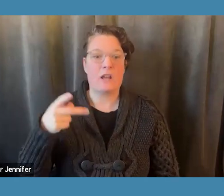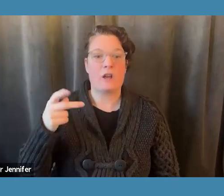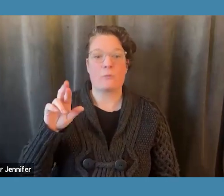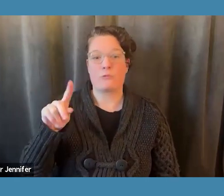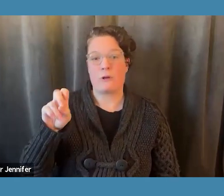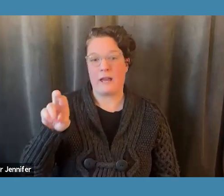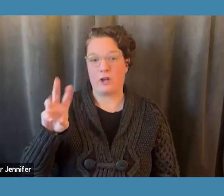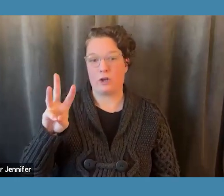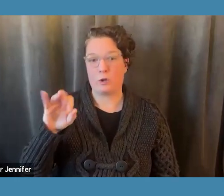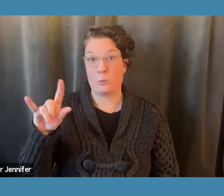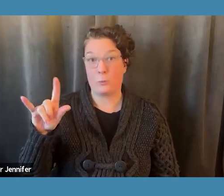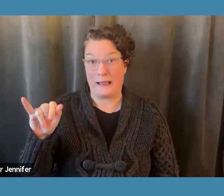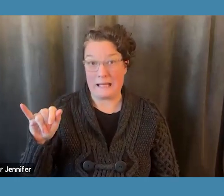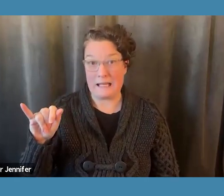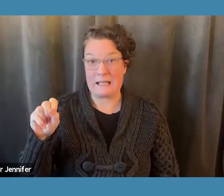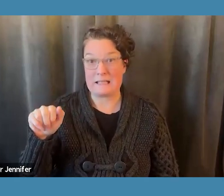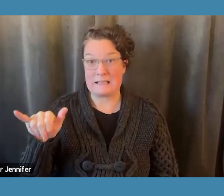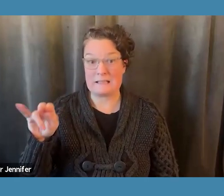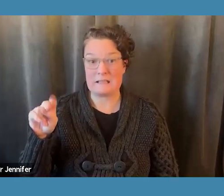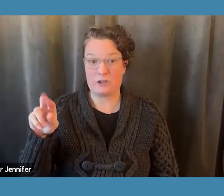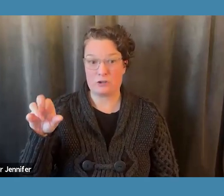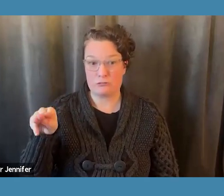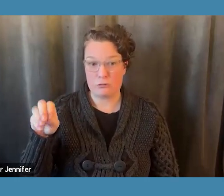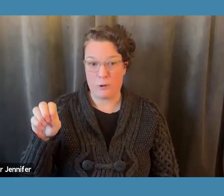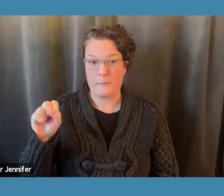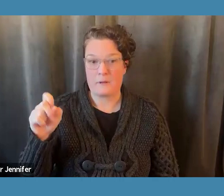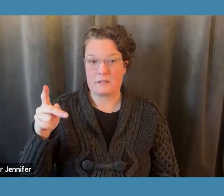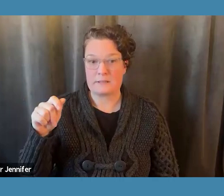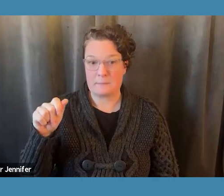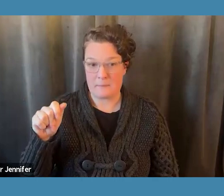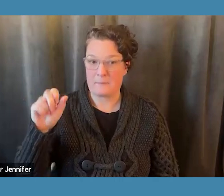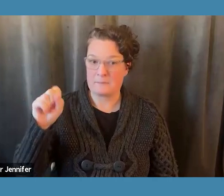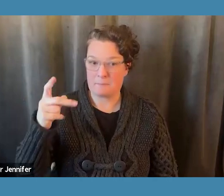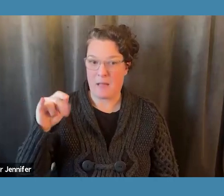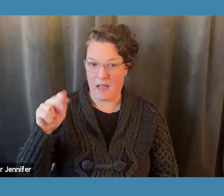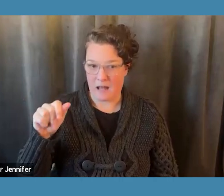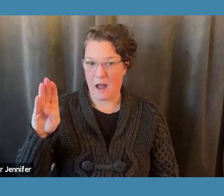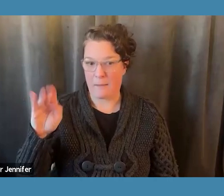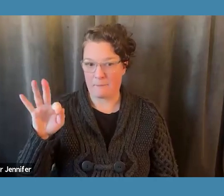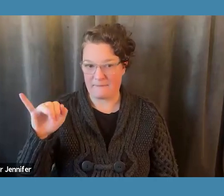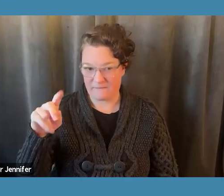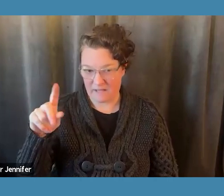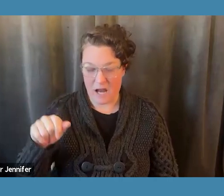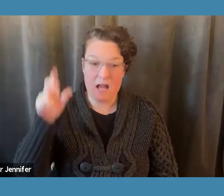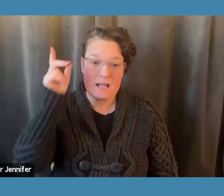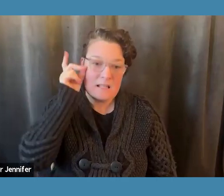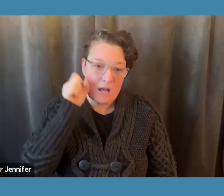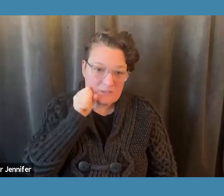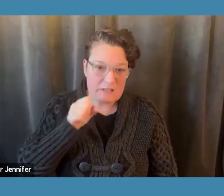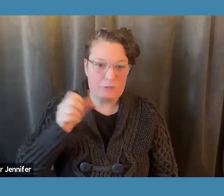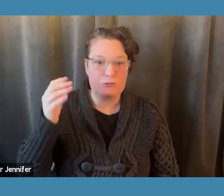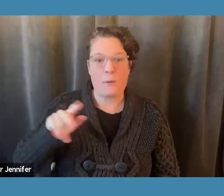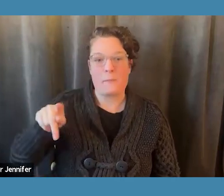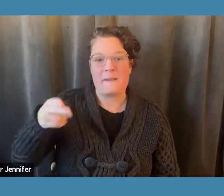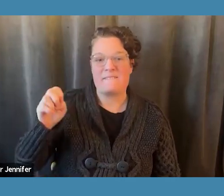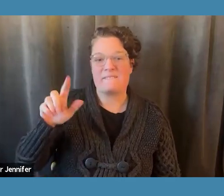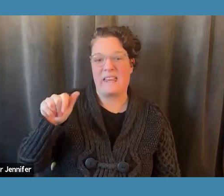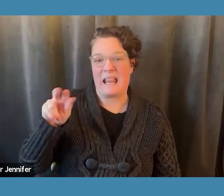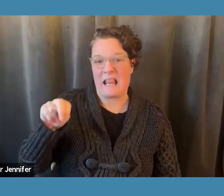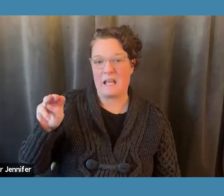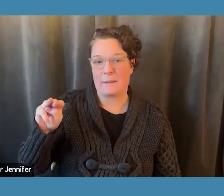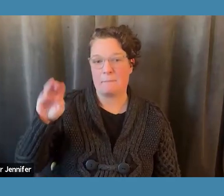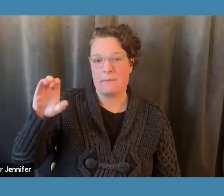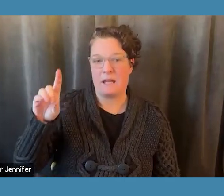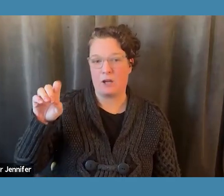bifida, Down syndrome, Phelan-McDermid syndrome. There's an additional category for kids between 3